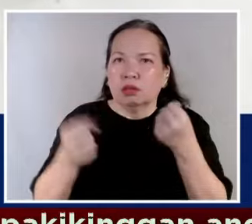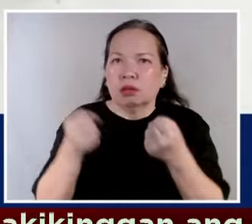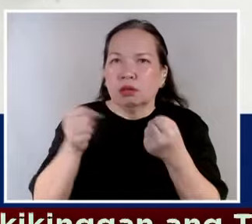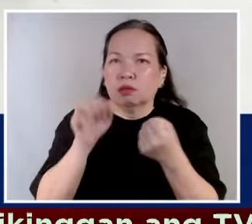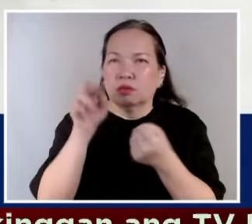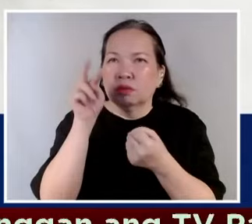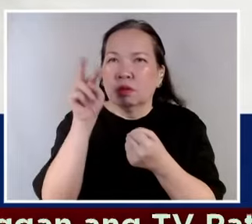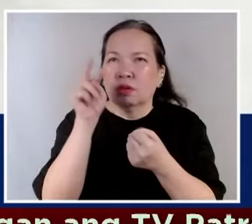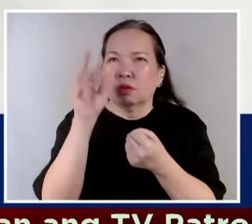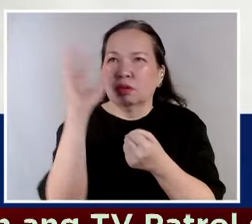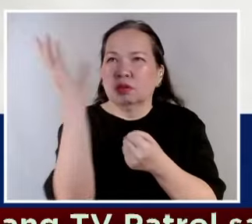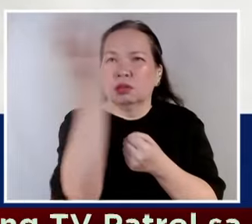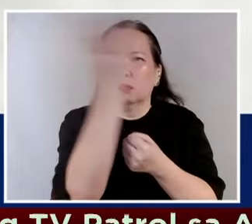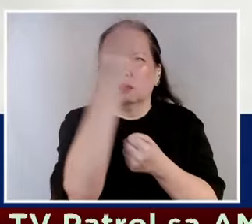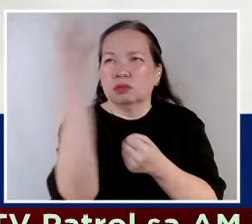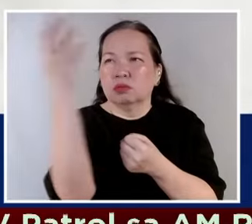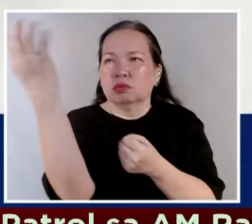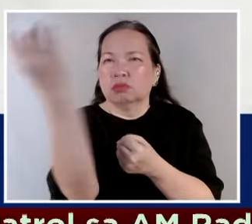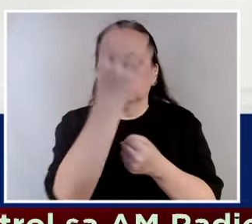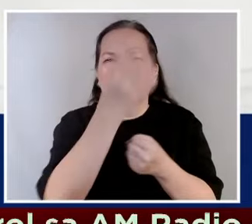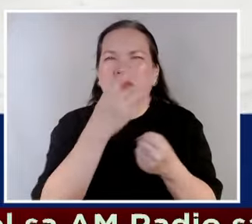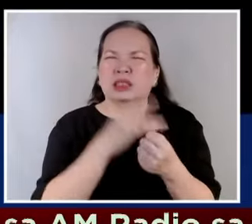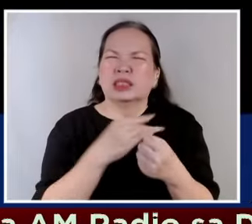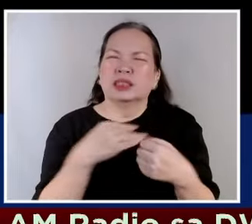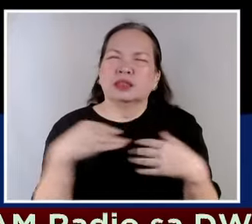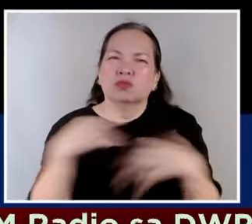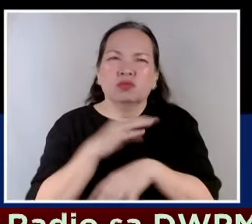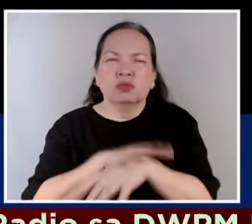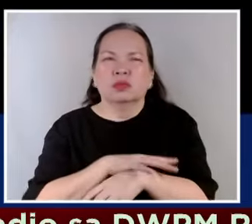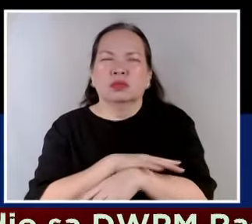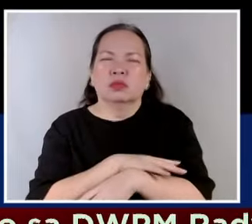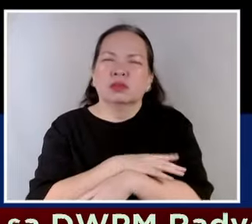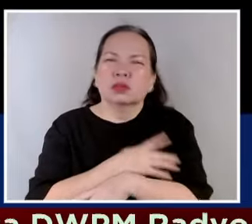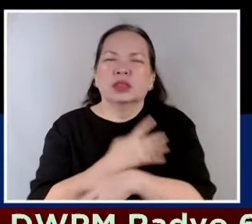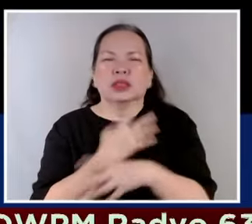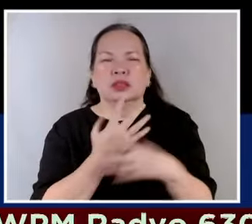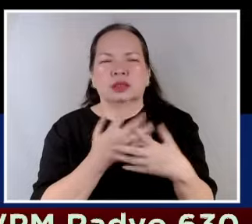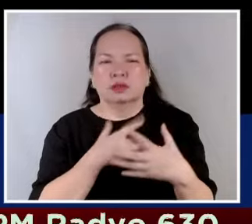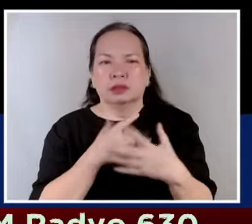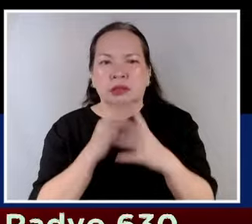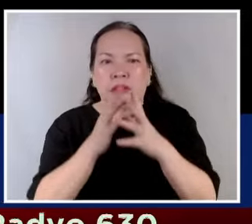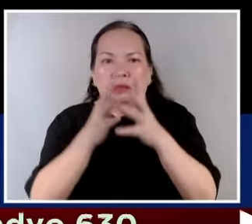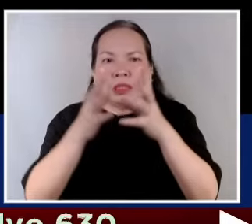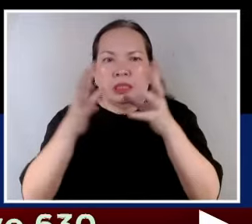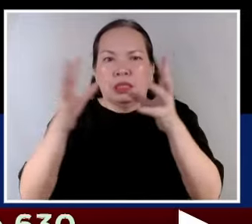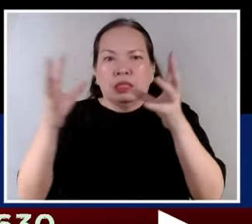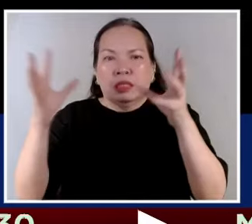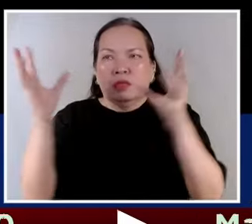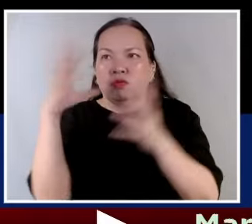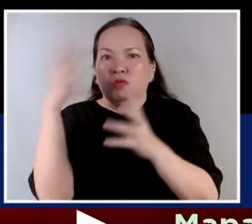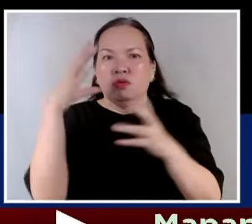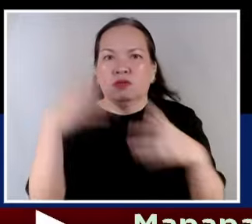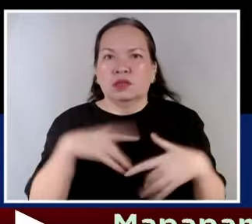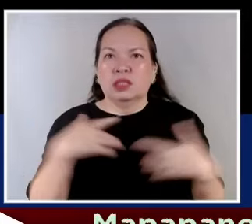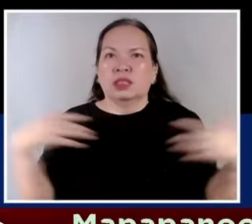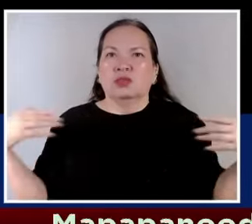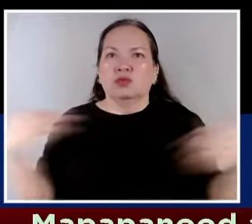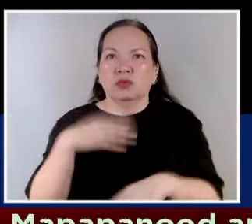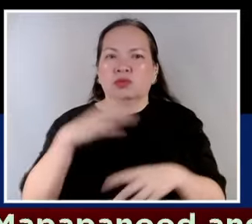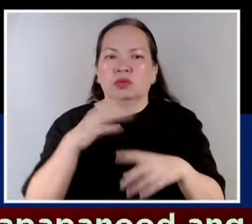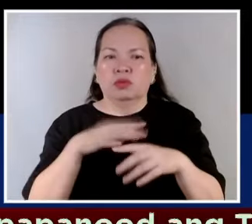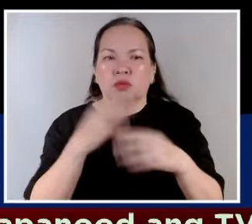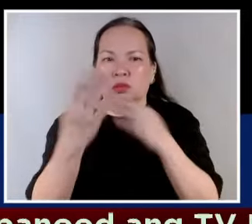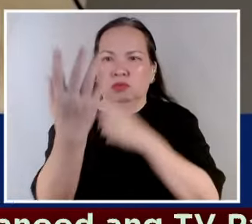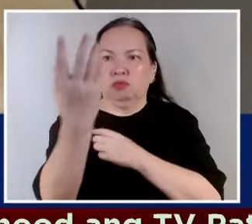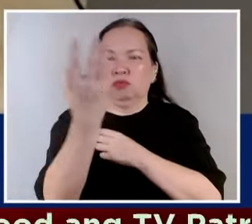very mesmerizing and scary at the same time. It was getting bigger and bigger, and I realized that it was getting closer